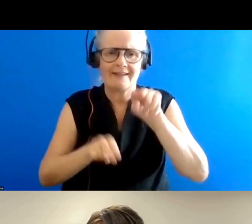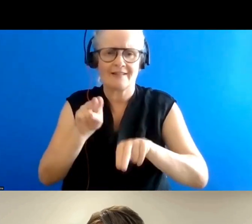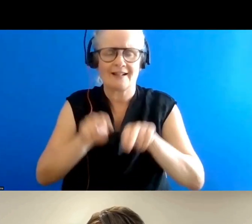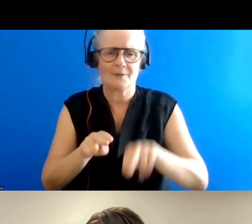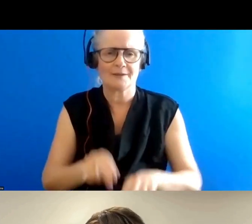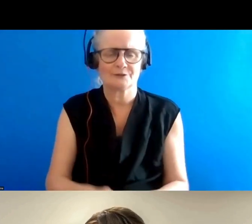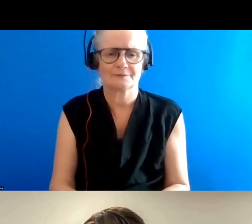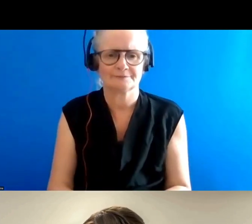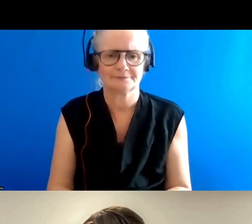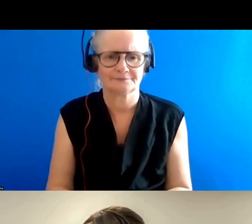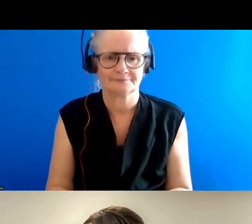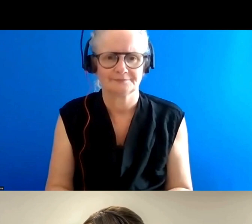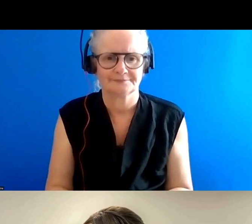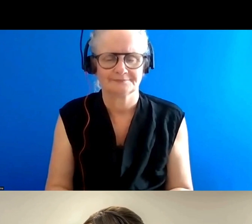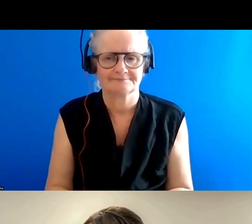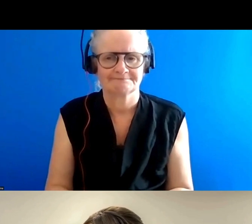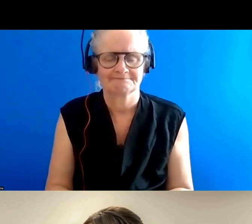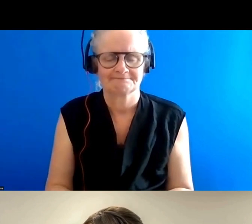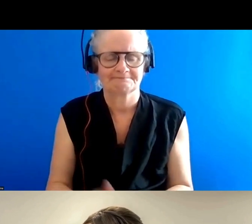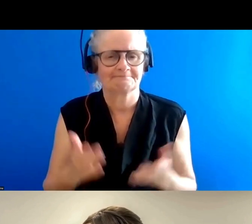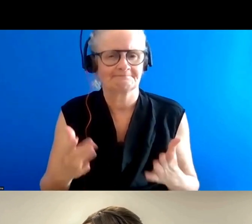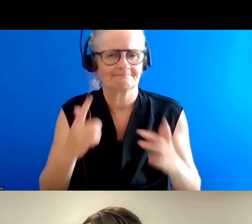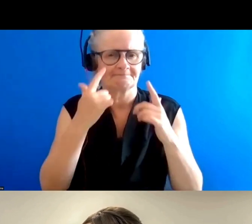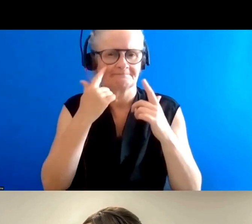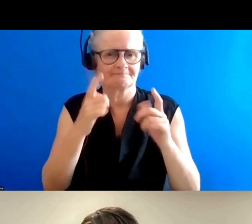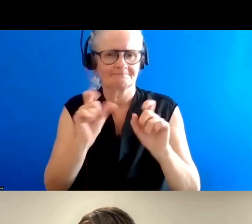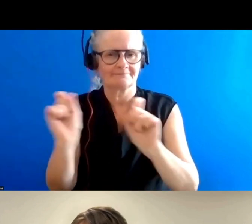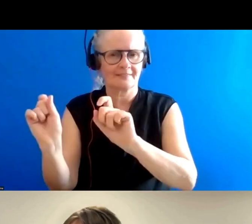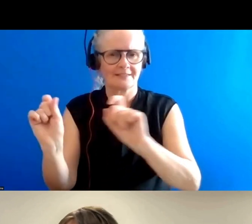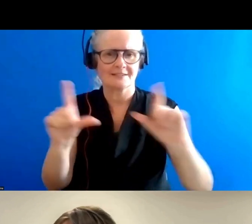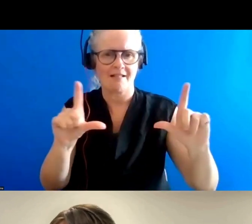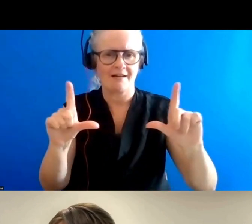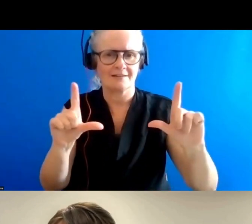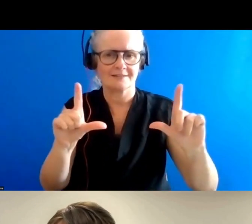Just start to show my slides.